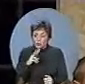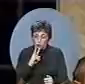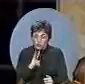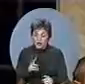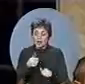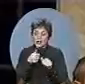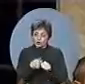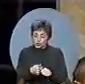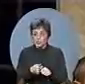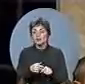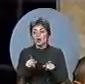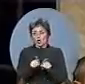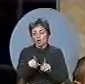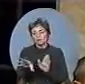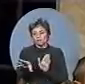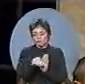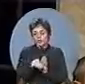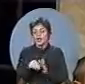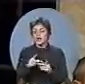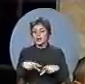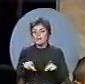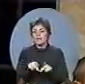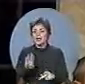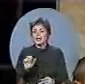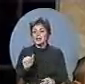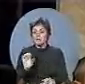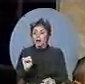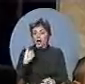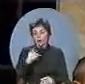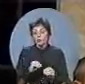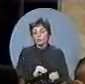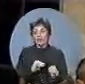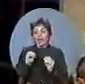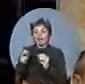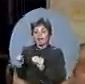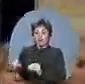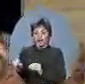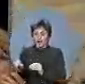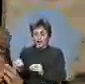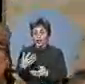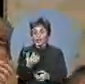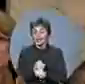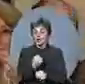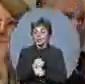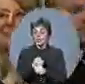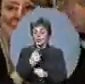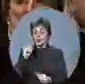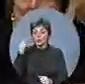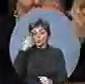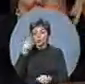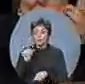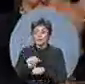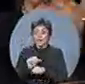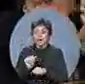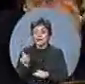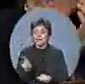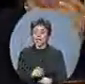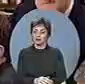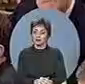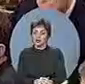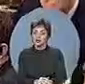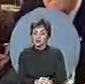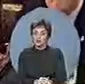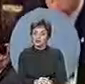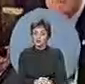blindness and following the approach of the Netherlands to transferring detainees to Afghan officials? The Honourable Defense